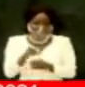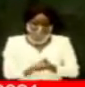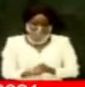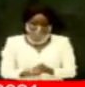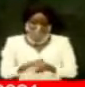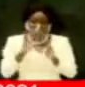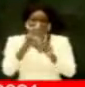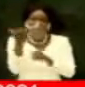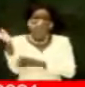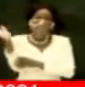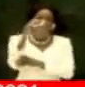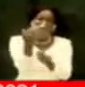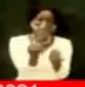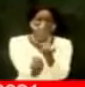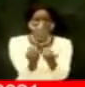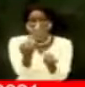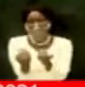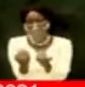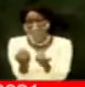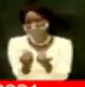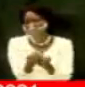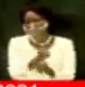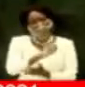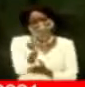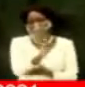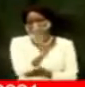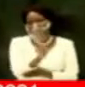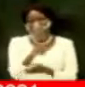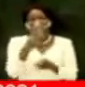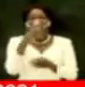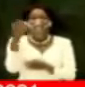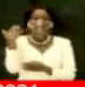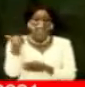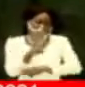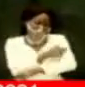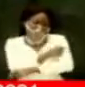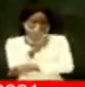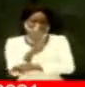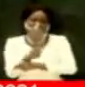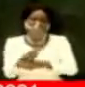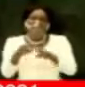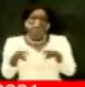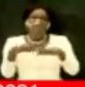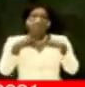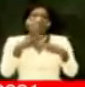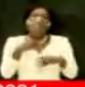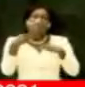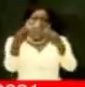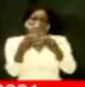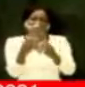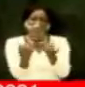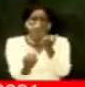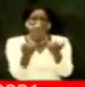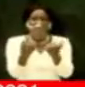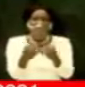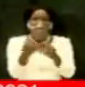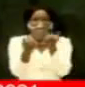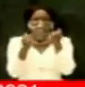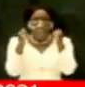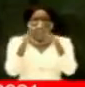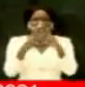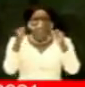the age should be 18 above. But even though we're saying it should be 18 above, for now, we are only targeting the